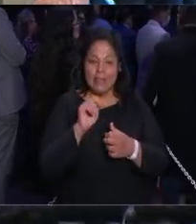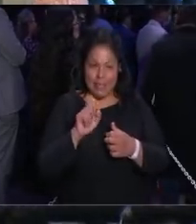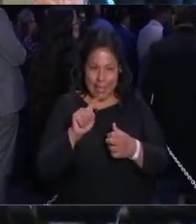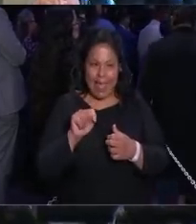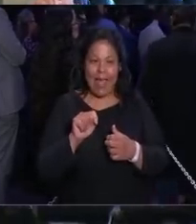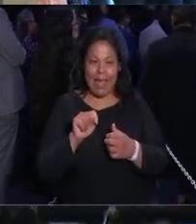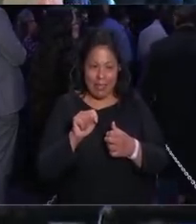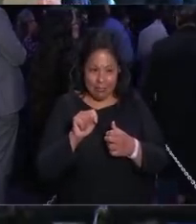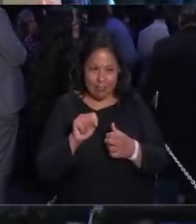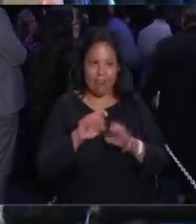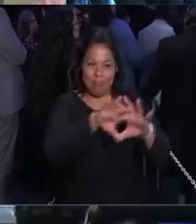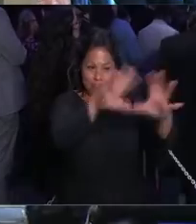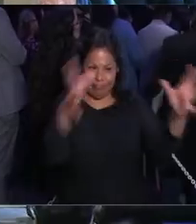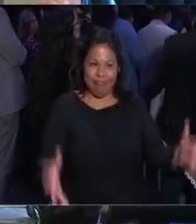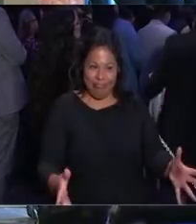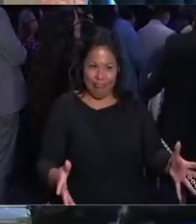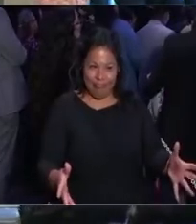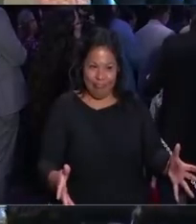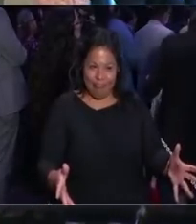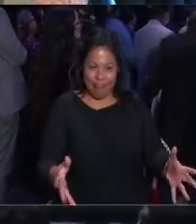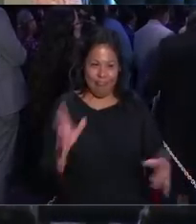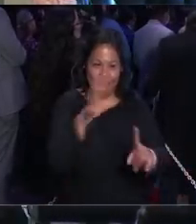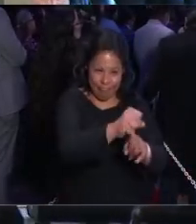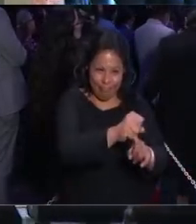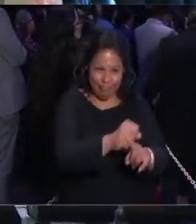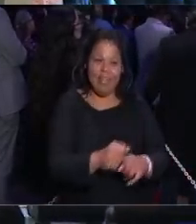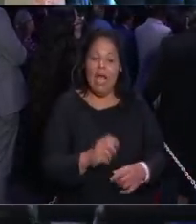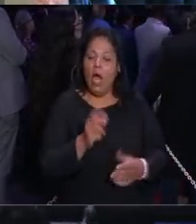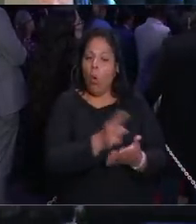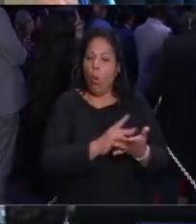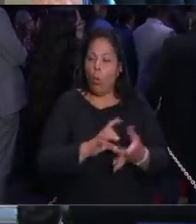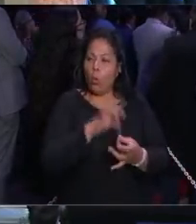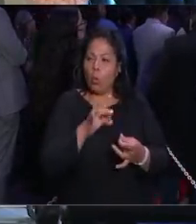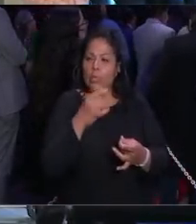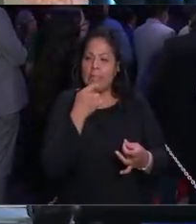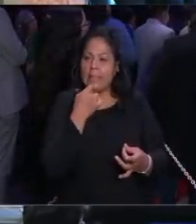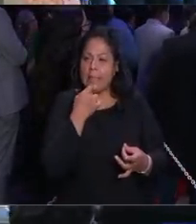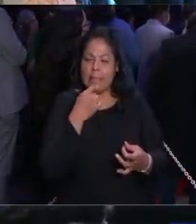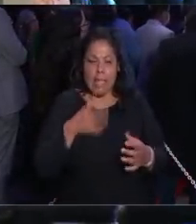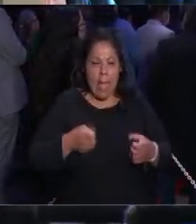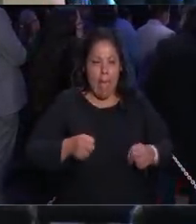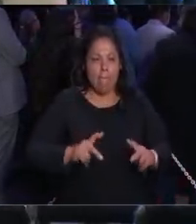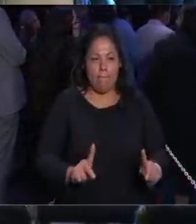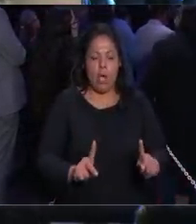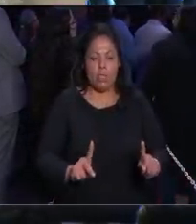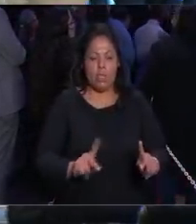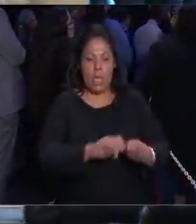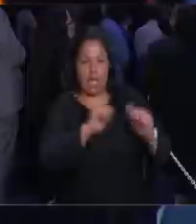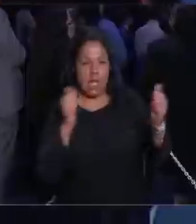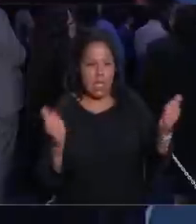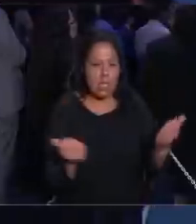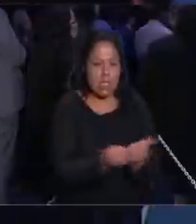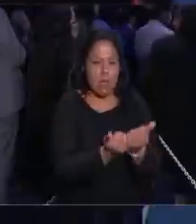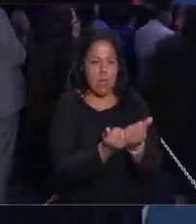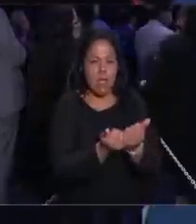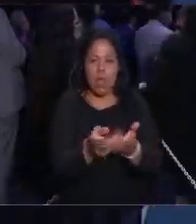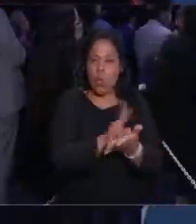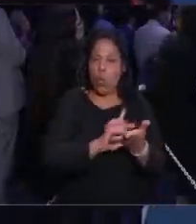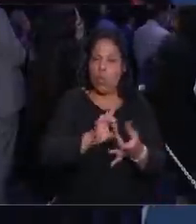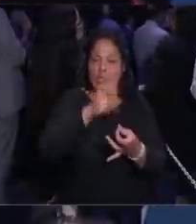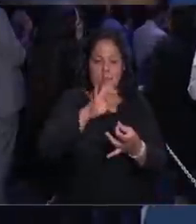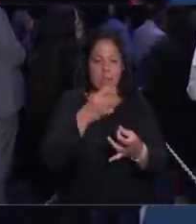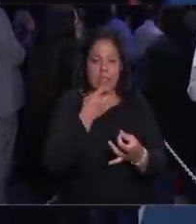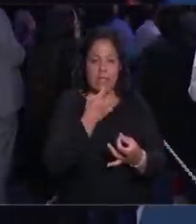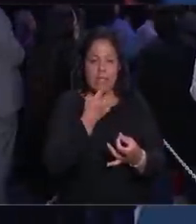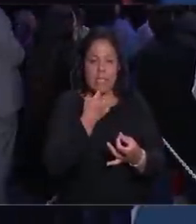Nosotros pescamos con redes. And what the Holy Ghost is telling the Apostolic Assembly. Y lo que el Espíritu Santo le